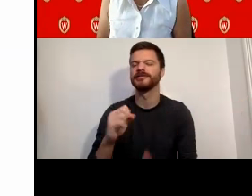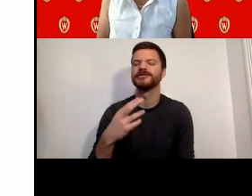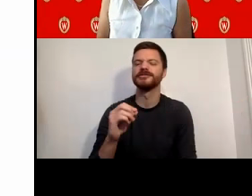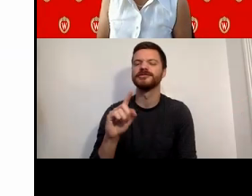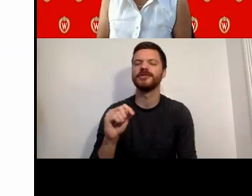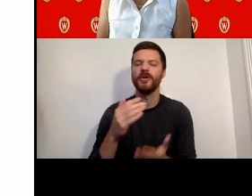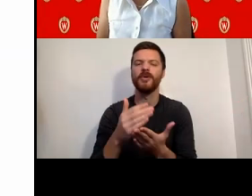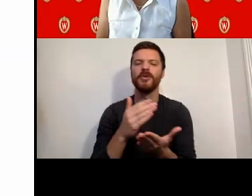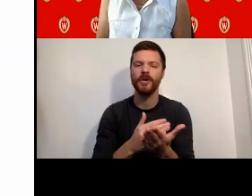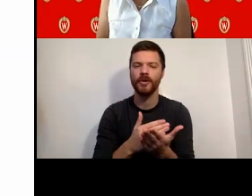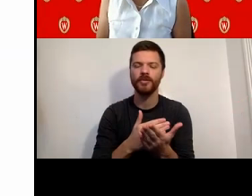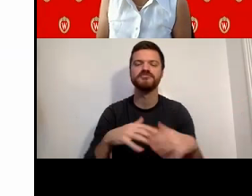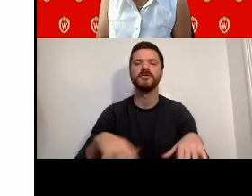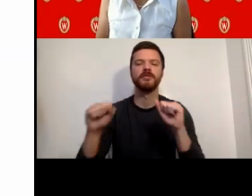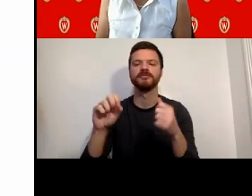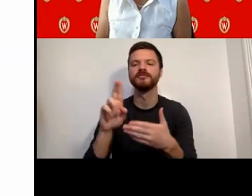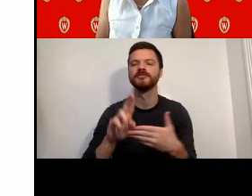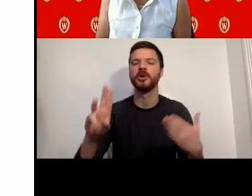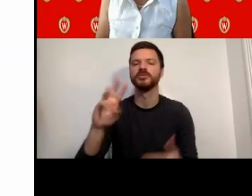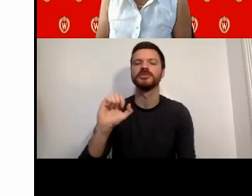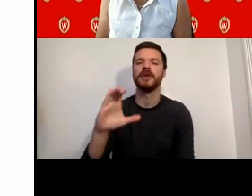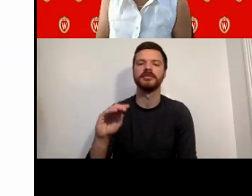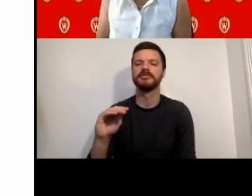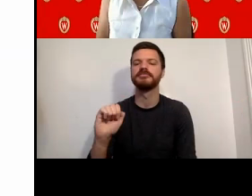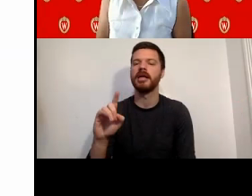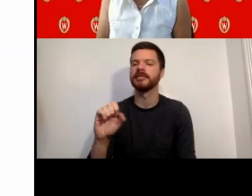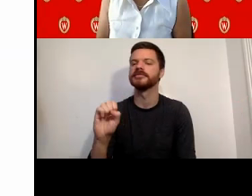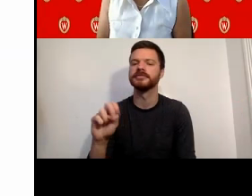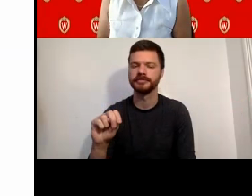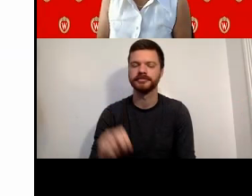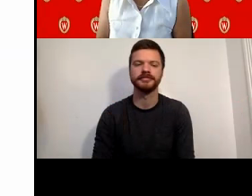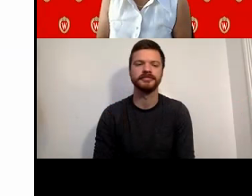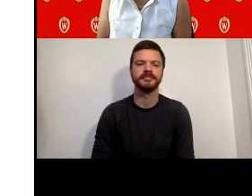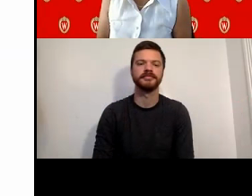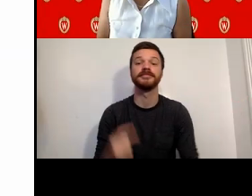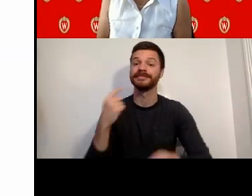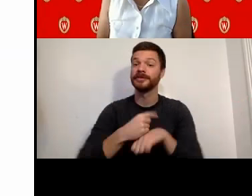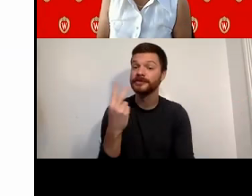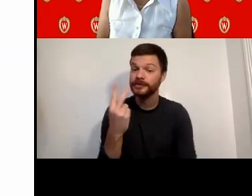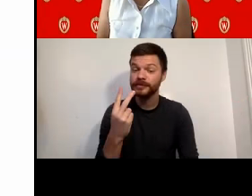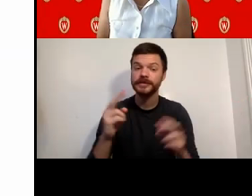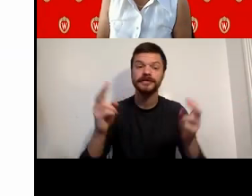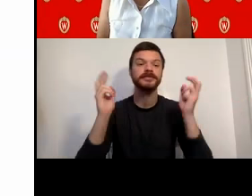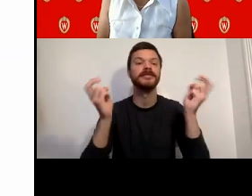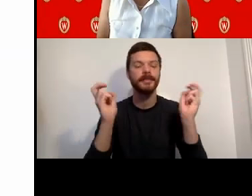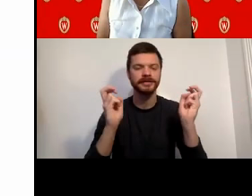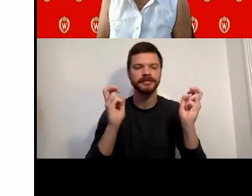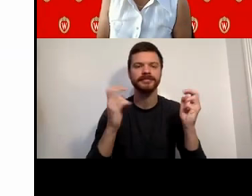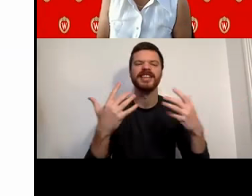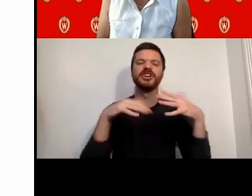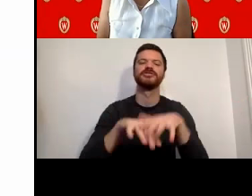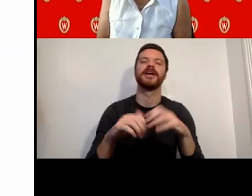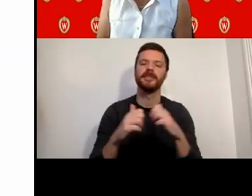by University of Wisconsin-Madison. Today is day 2 and our topic is integrating implementation strategies